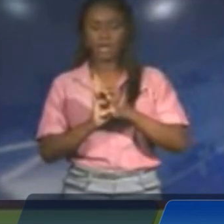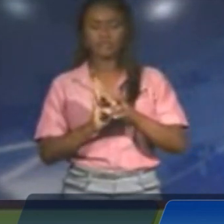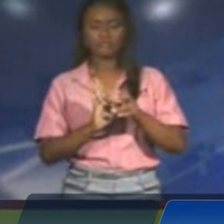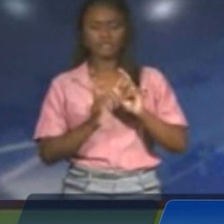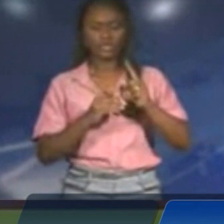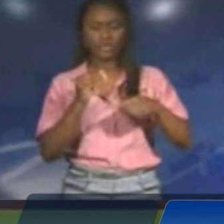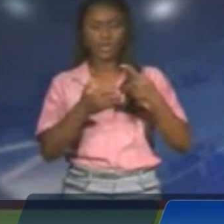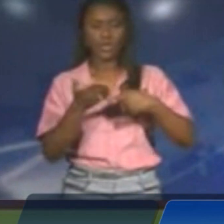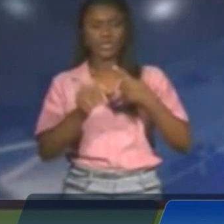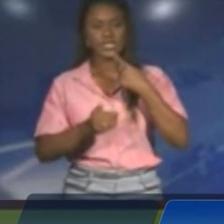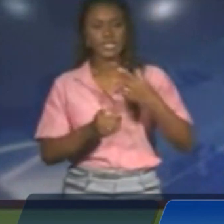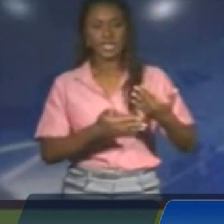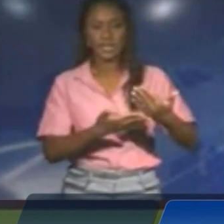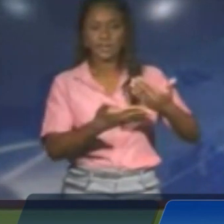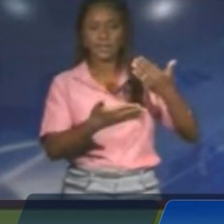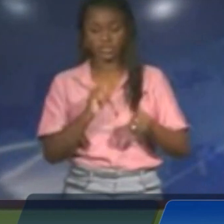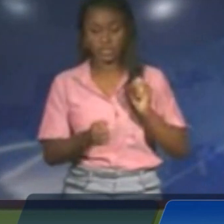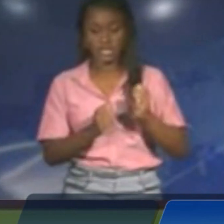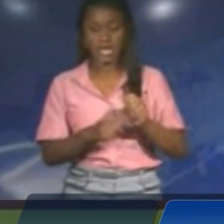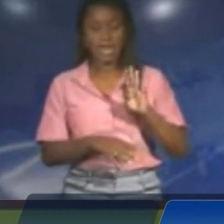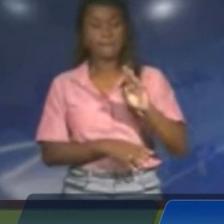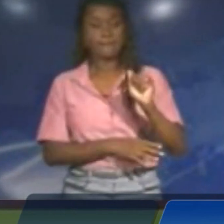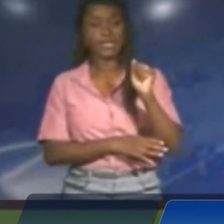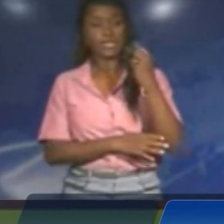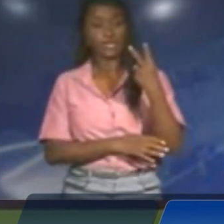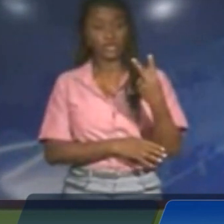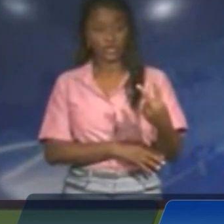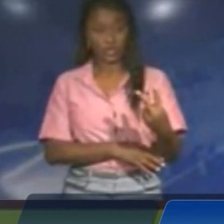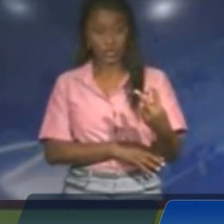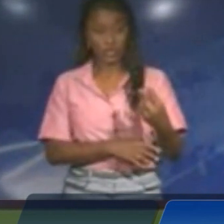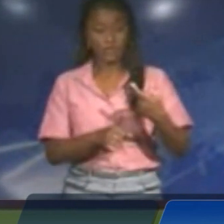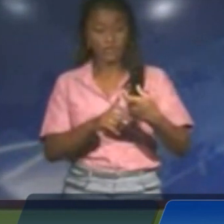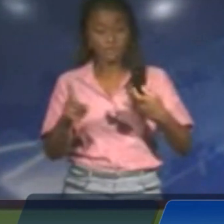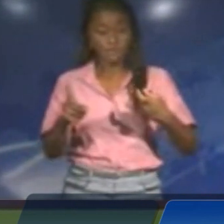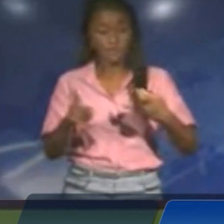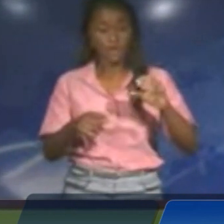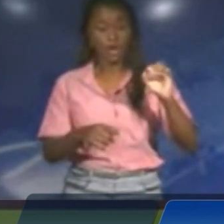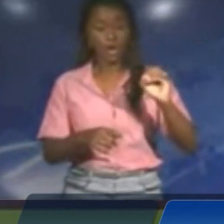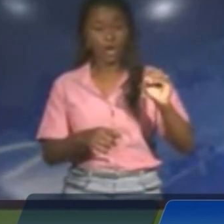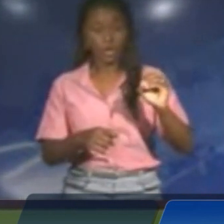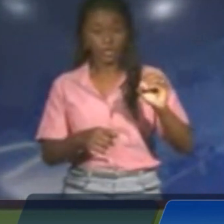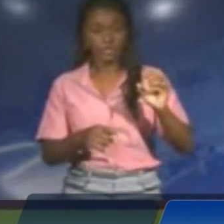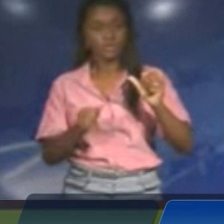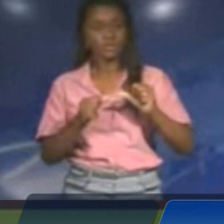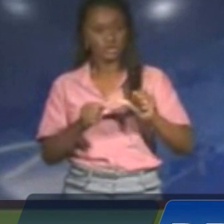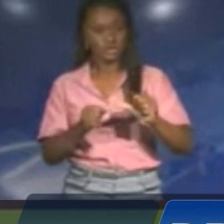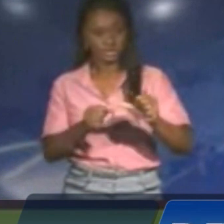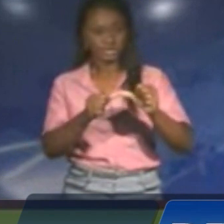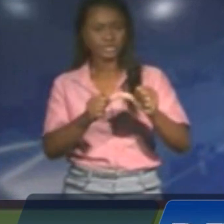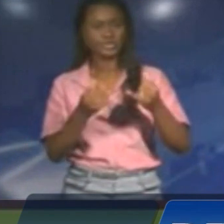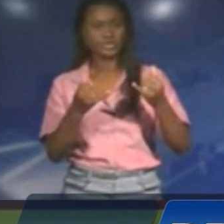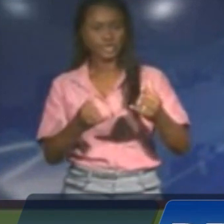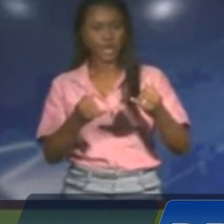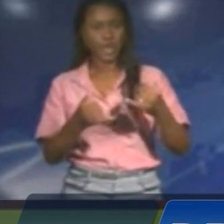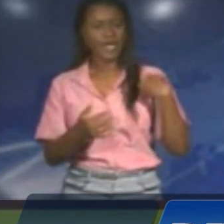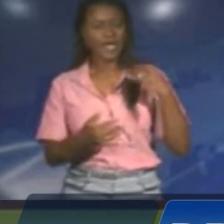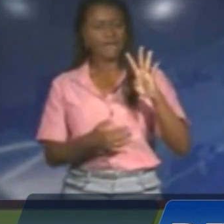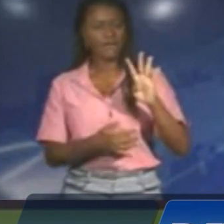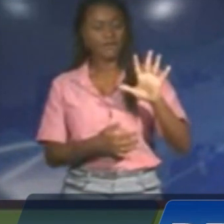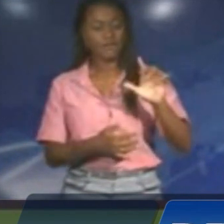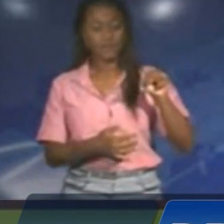What I said before, so we would have had BA2 of the Omicron sublineages remains the dominant for now